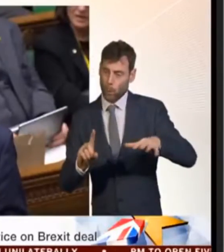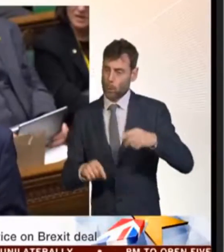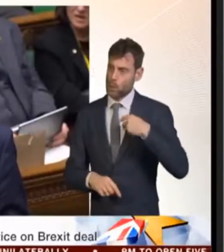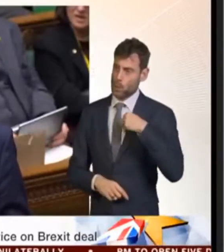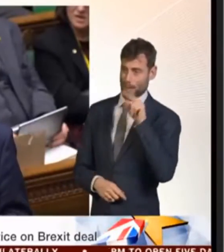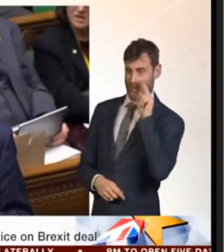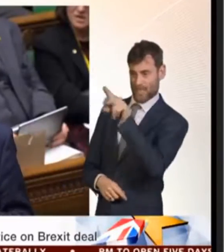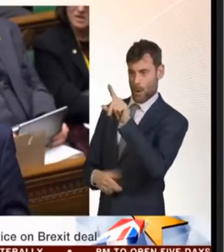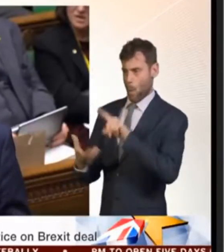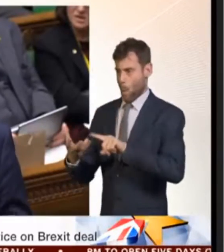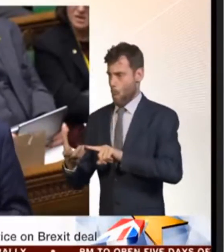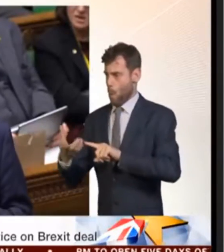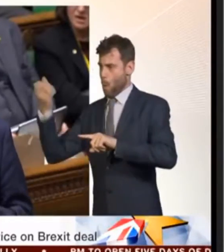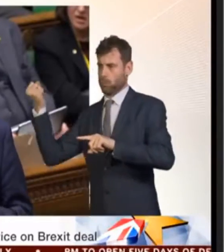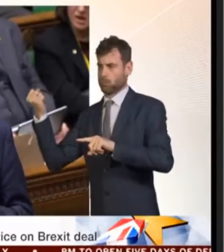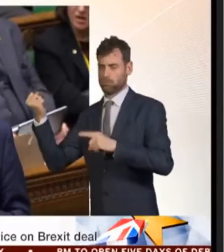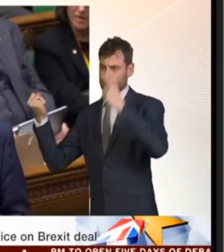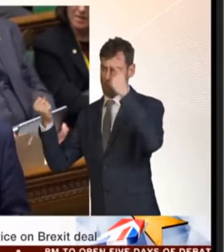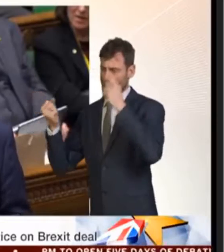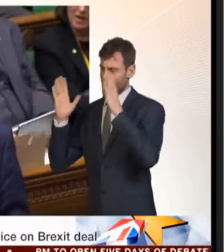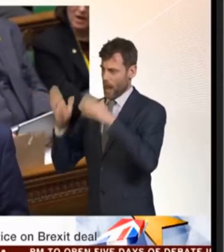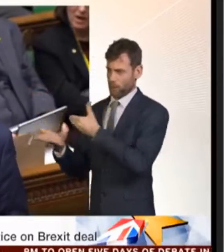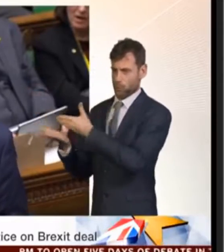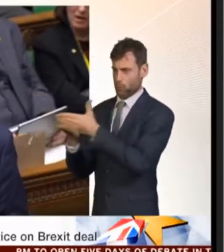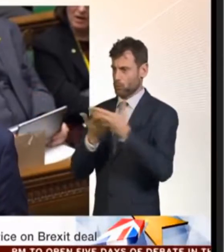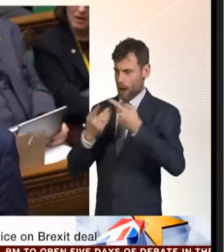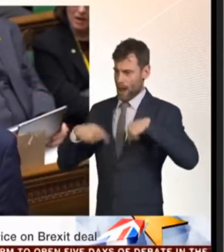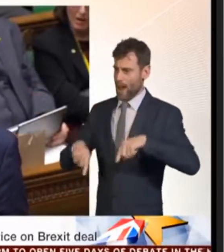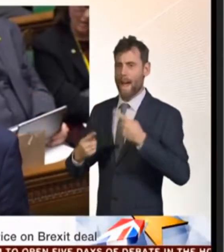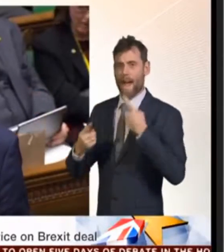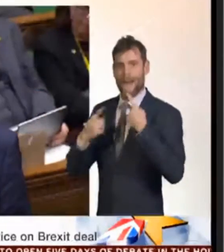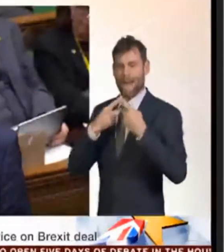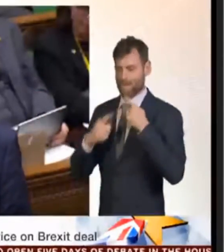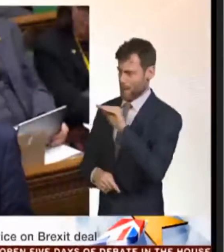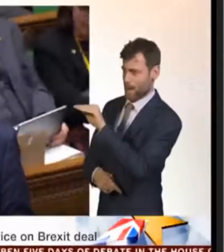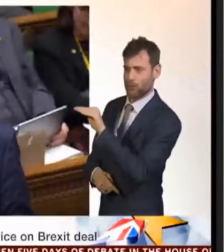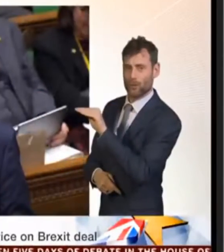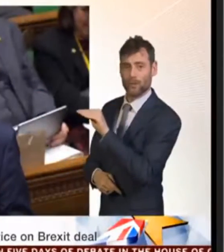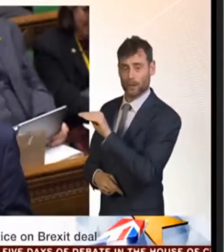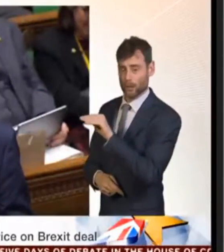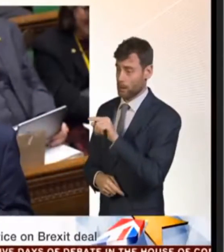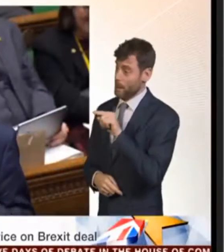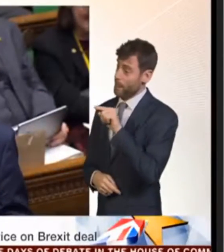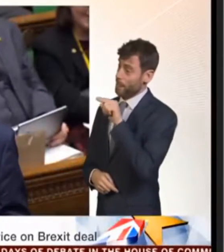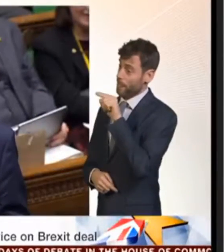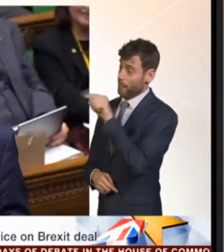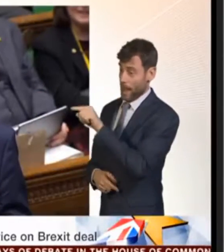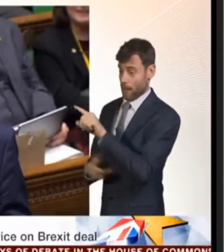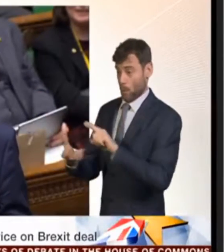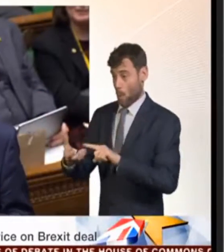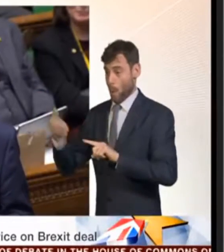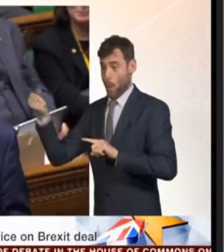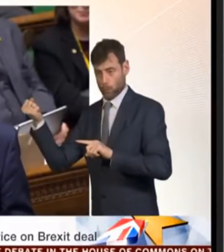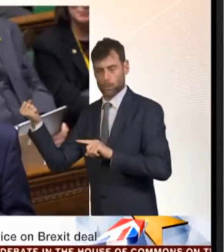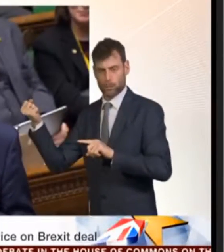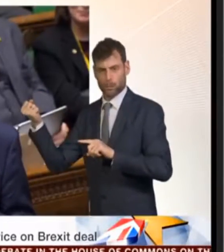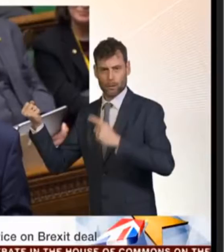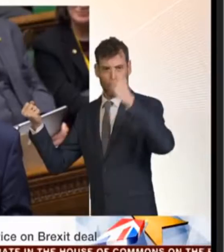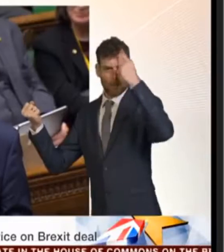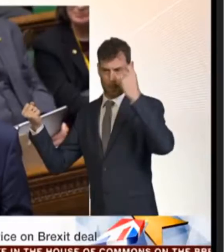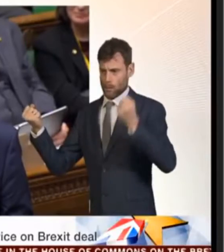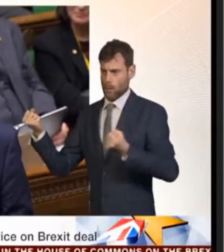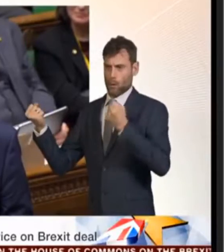this Parliament is a contempt for the fundamental principle of the sovereignty of the people. A contempt for this Parliament is